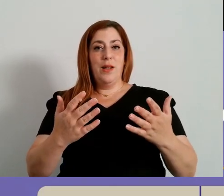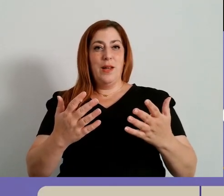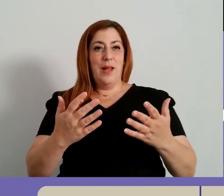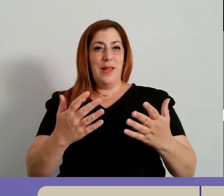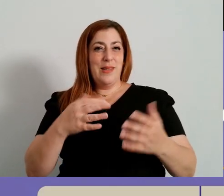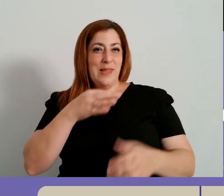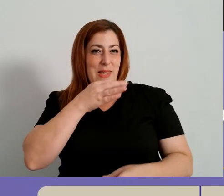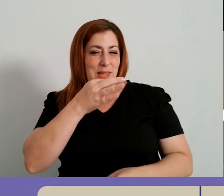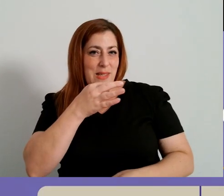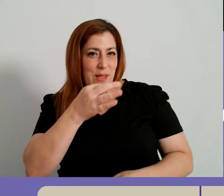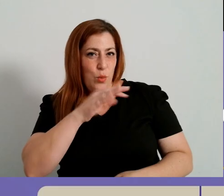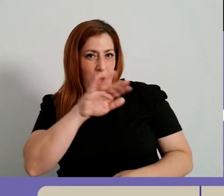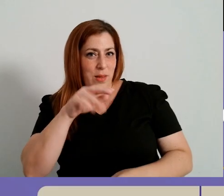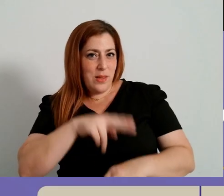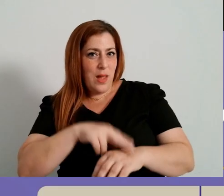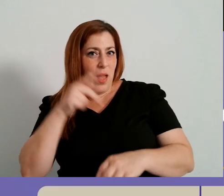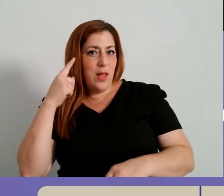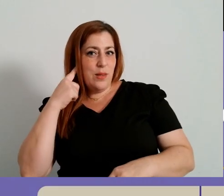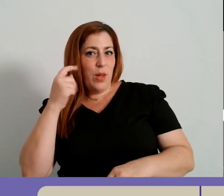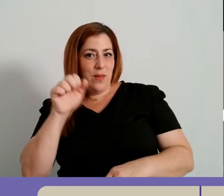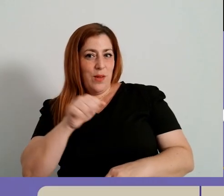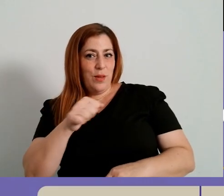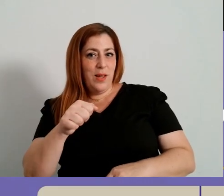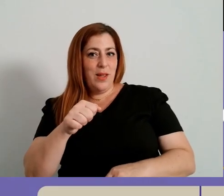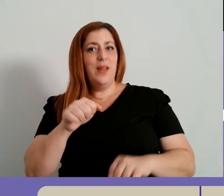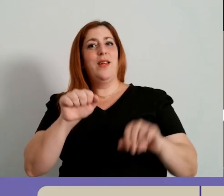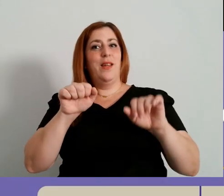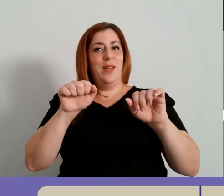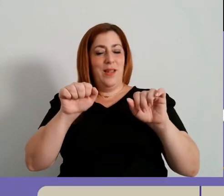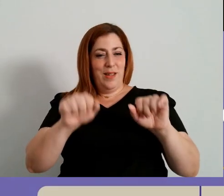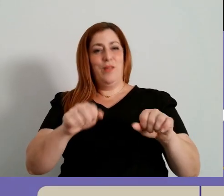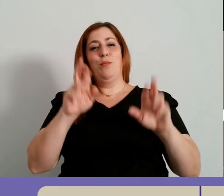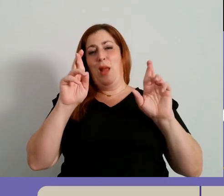you're asking if everyone is able to hear me? Yes. Okay, hopefully.